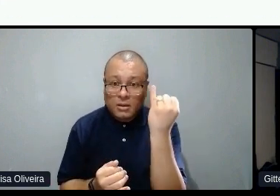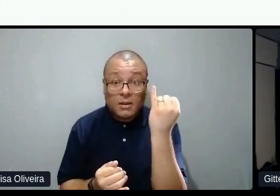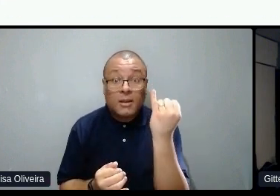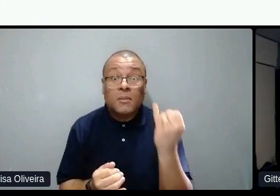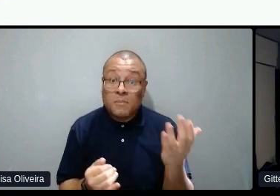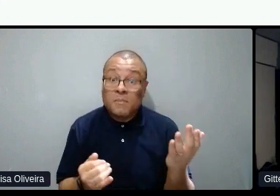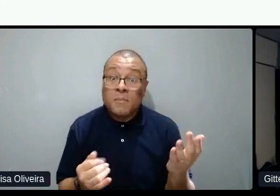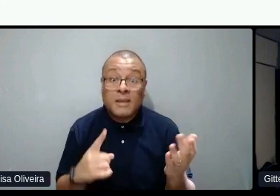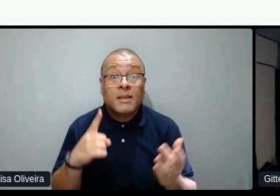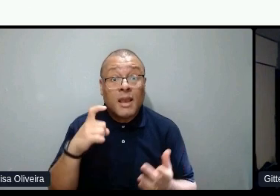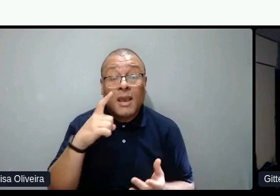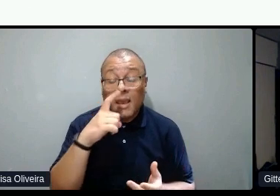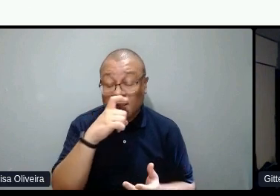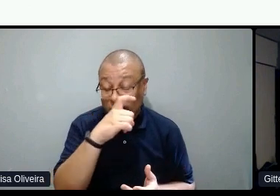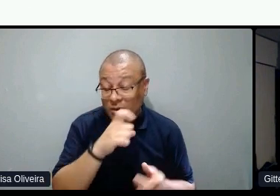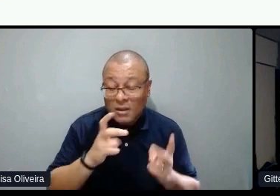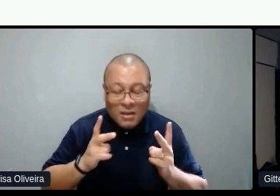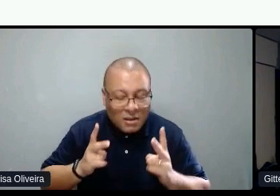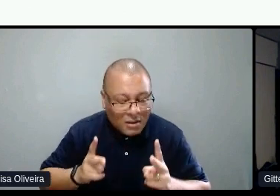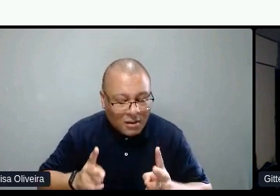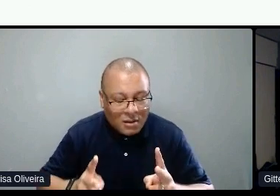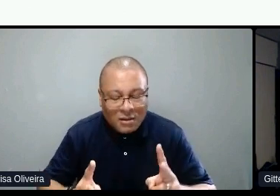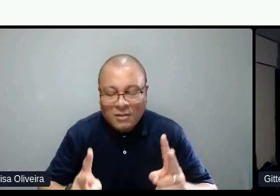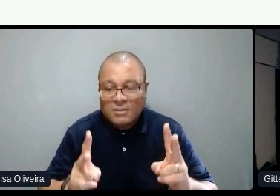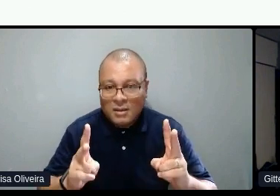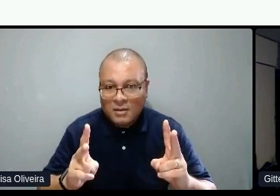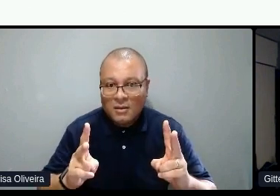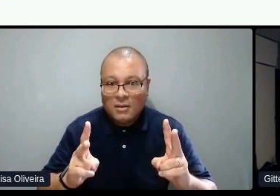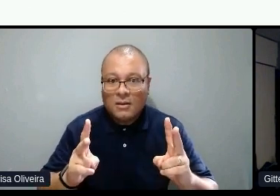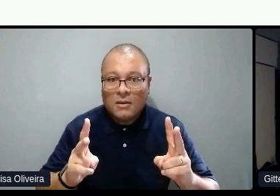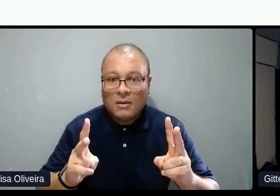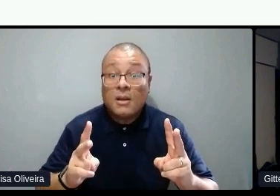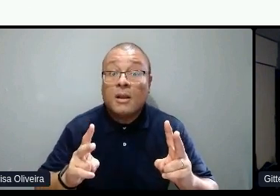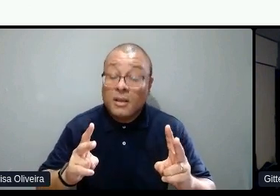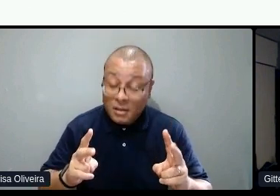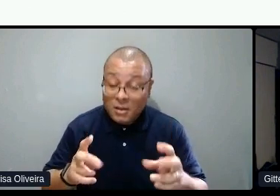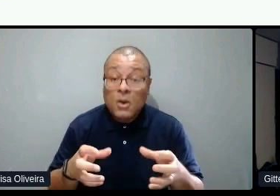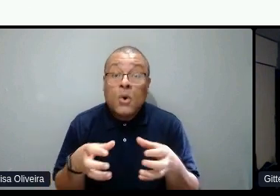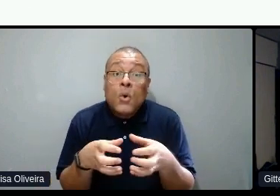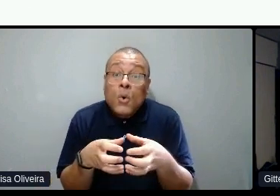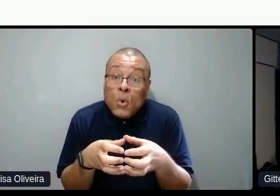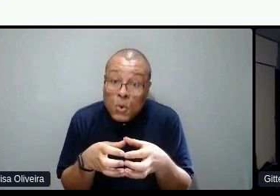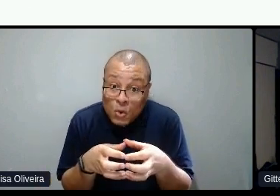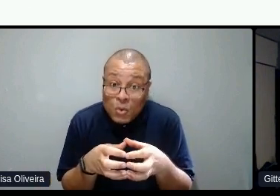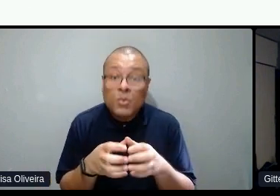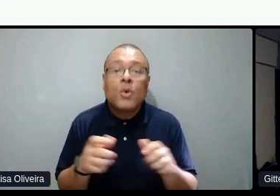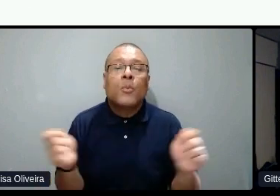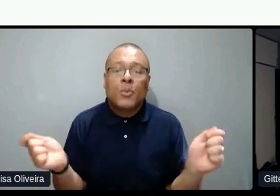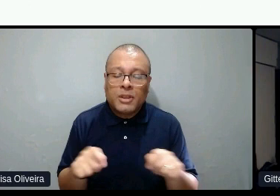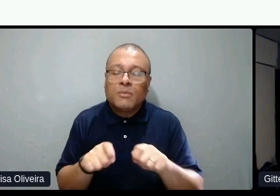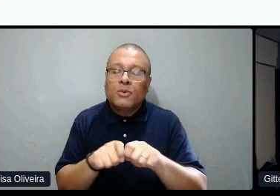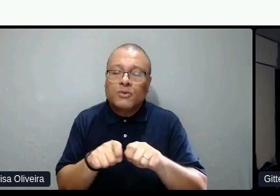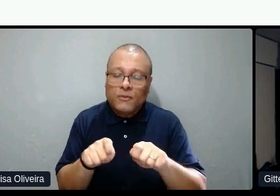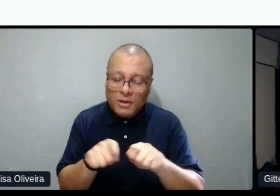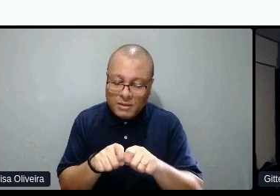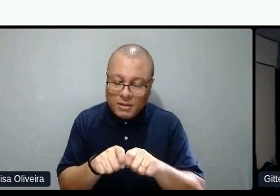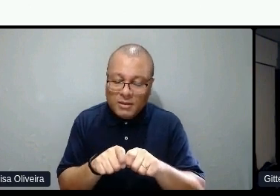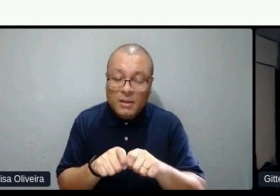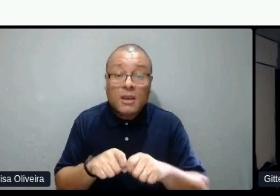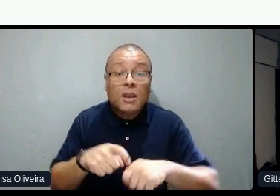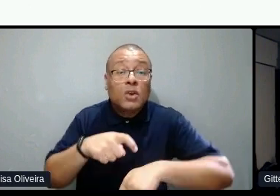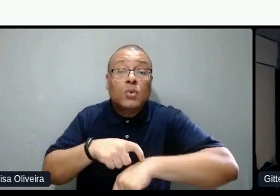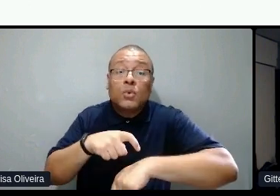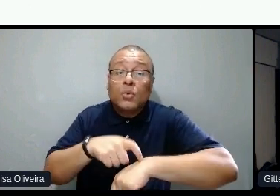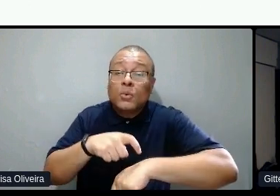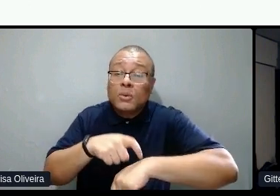And it doesn't always mean comfort. And we are all part of doing this. And it takes time, it